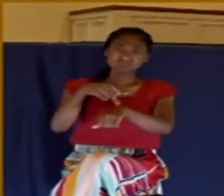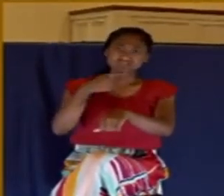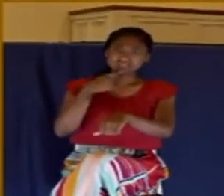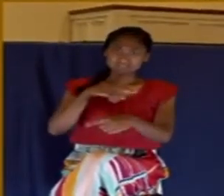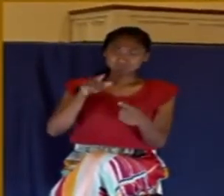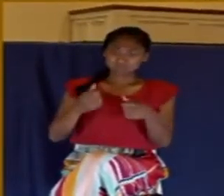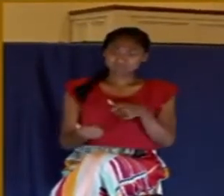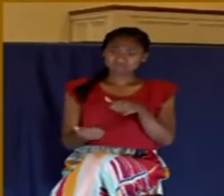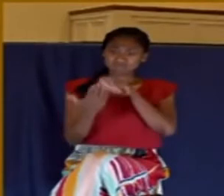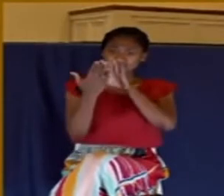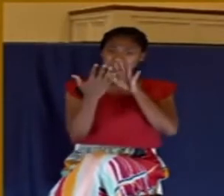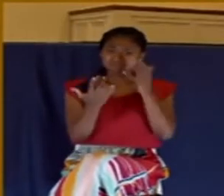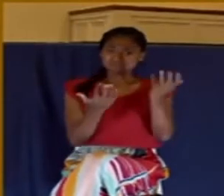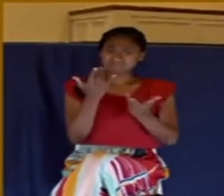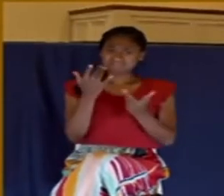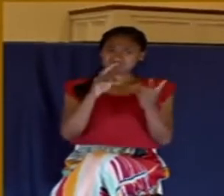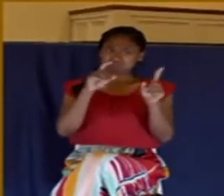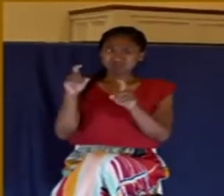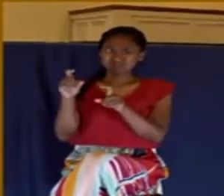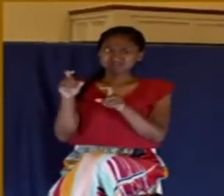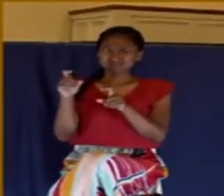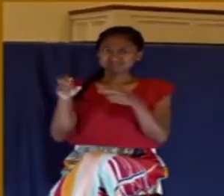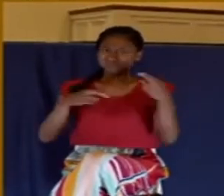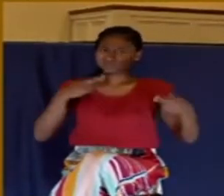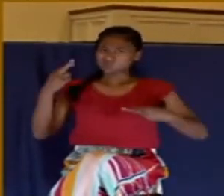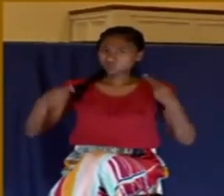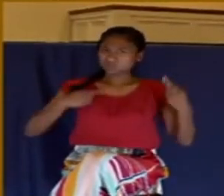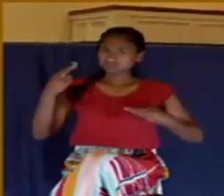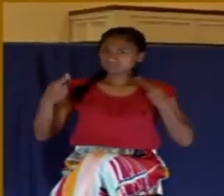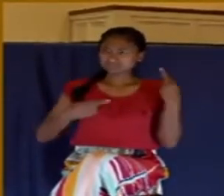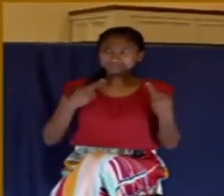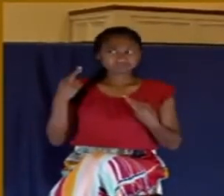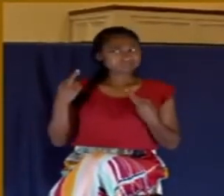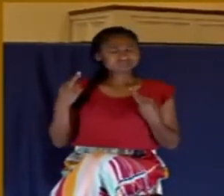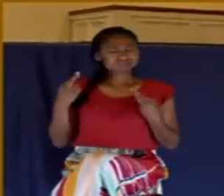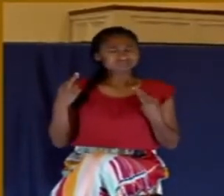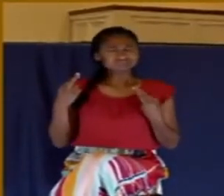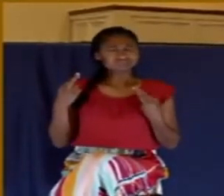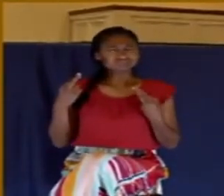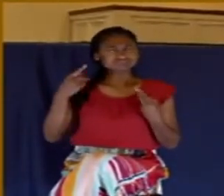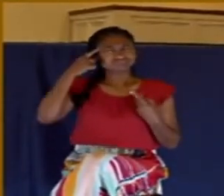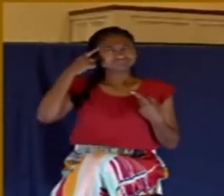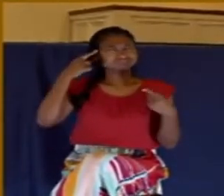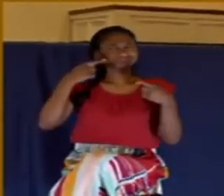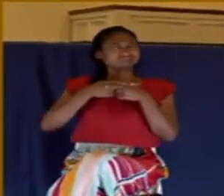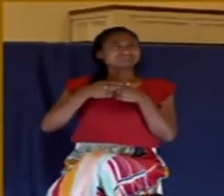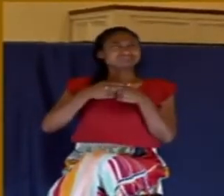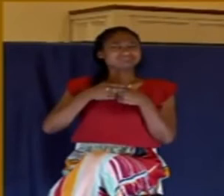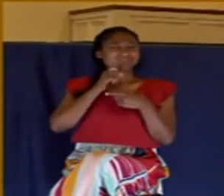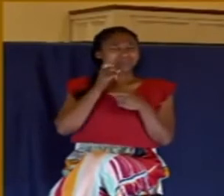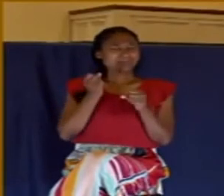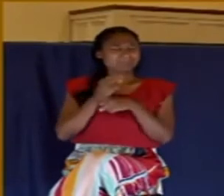you, rejoice. Wow, that's illogical, just quite frankly.